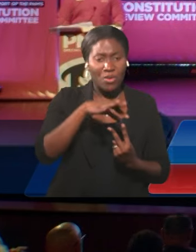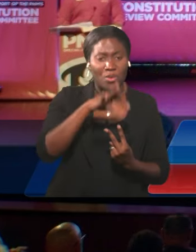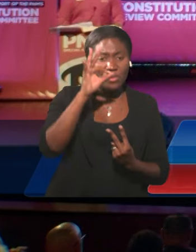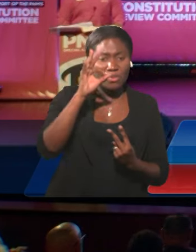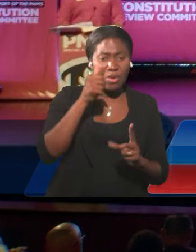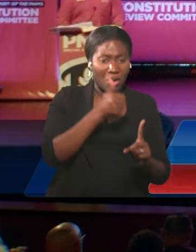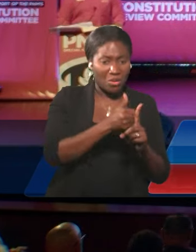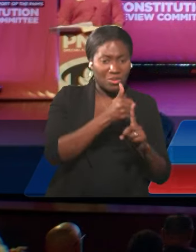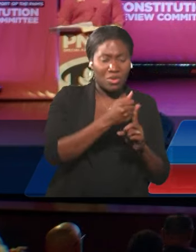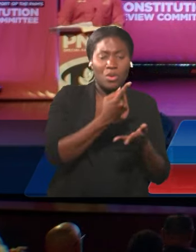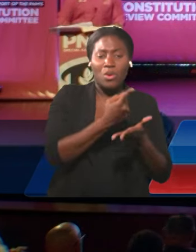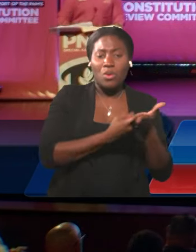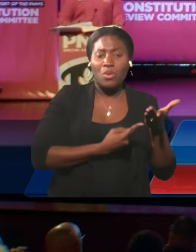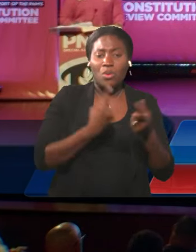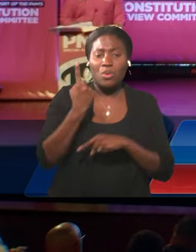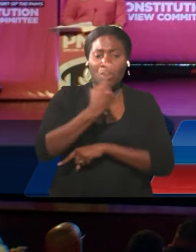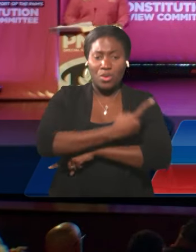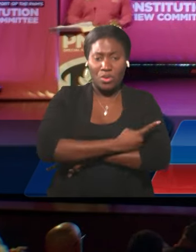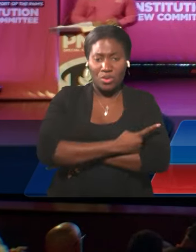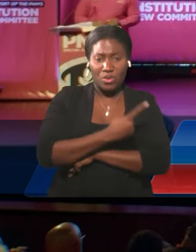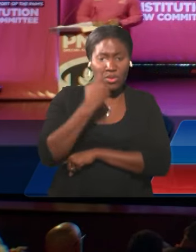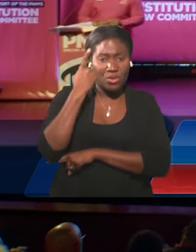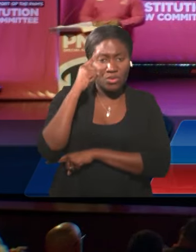Minister, whoever he or she is,